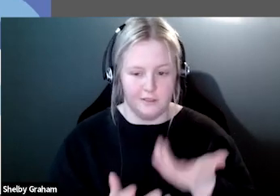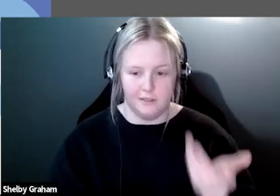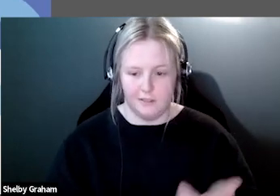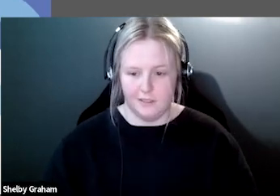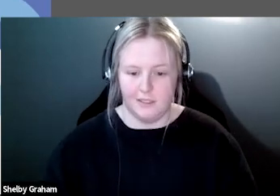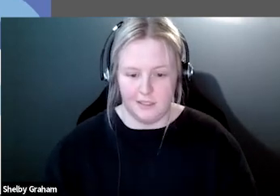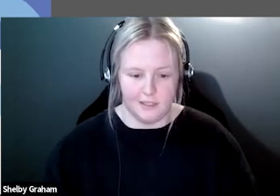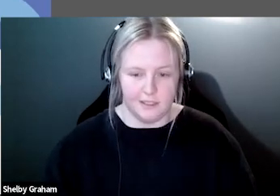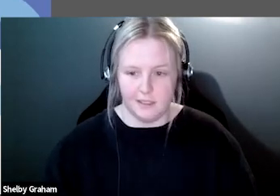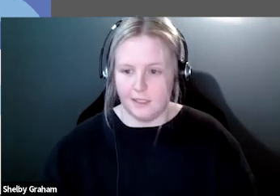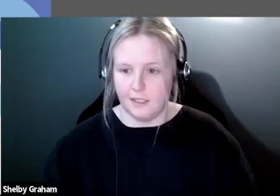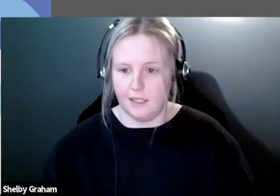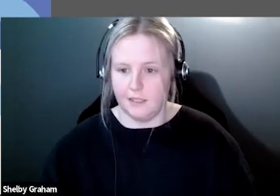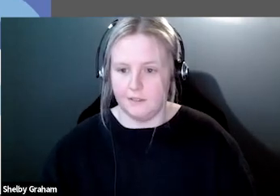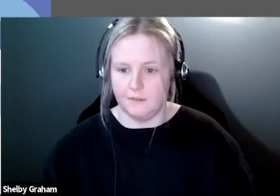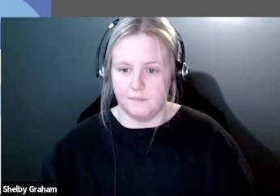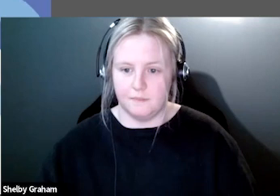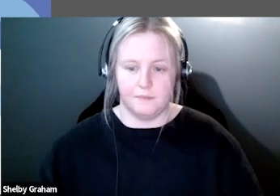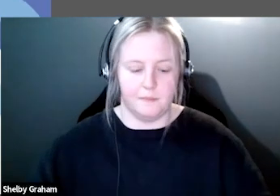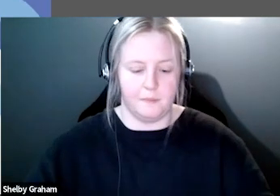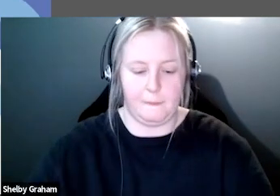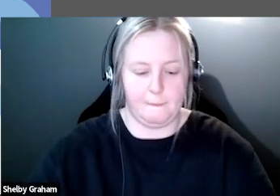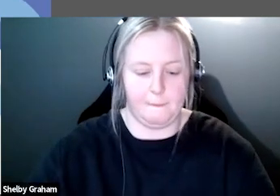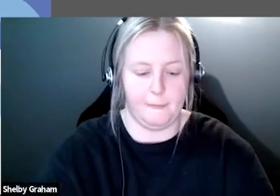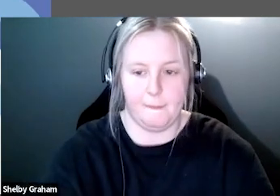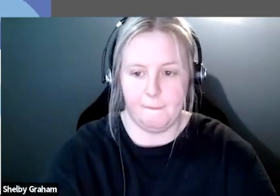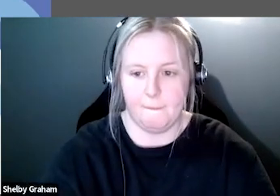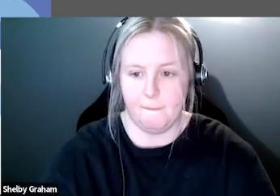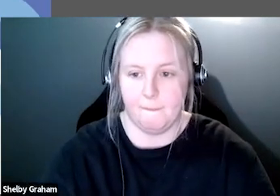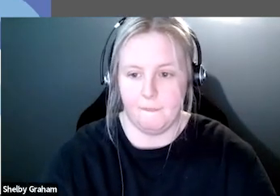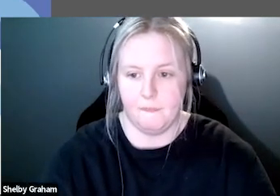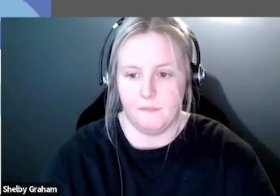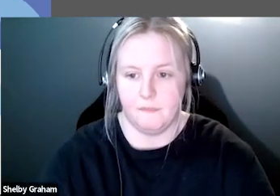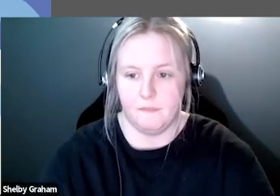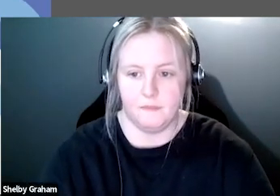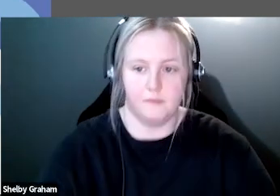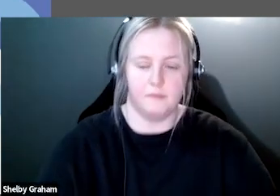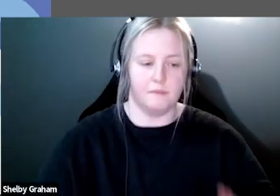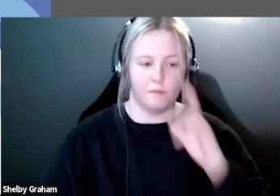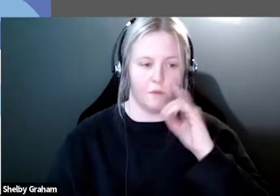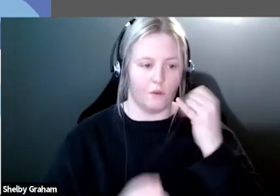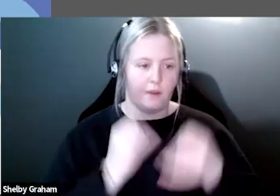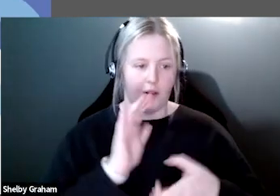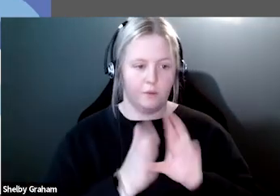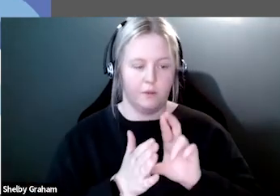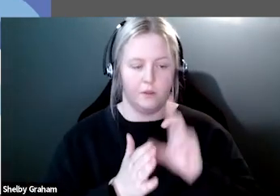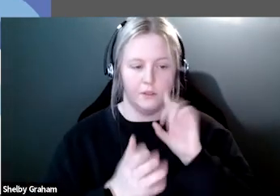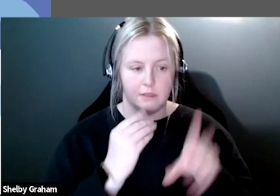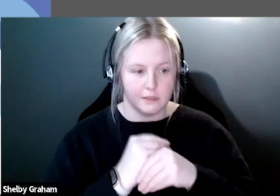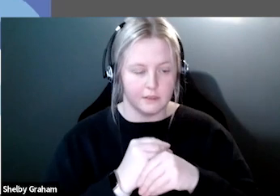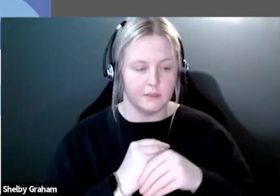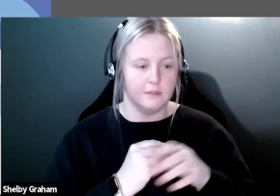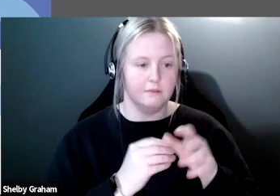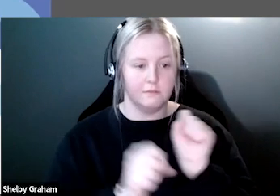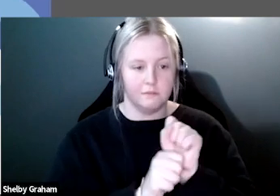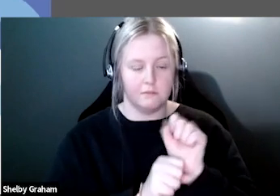assessment tool is used to facilitate discussion about skill development during midpoint and final reviews. In addition to this, ACT has partnered with